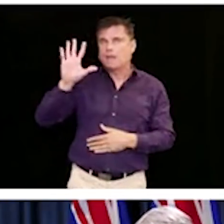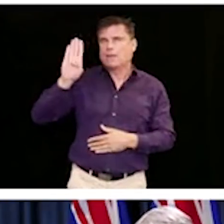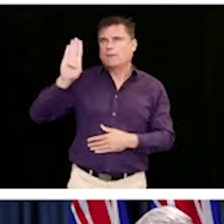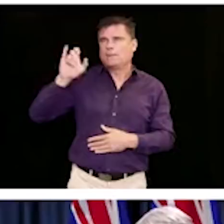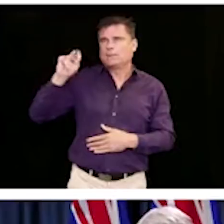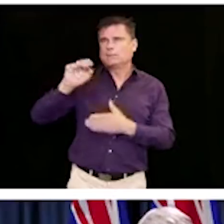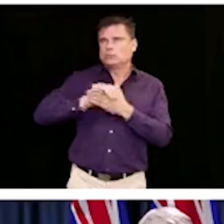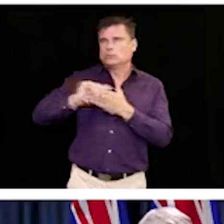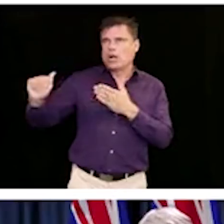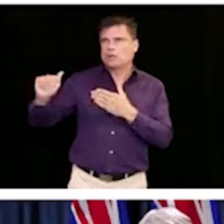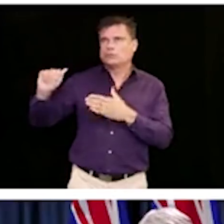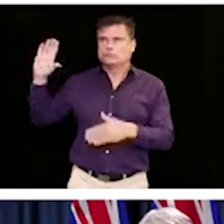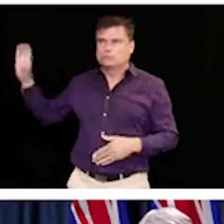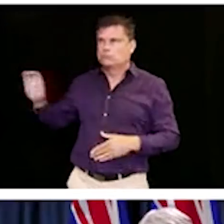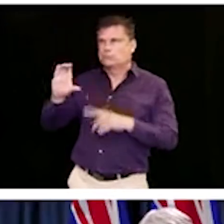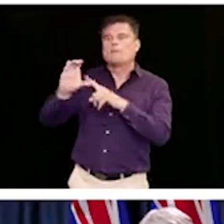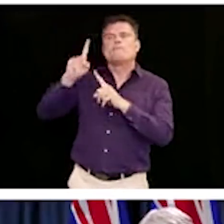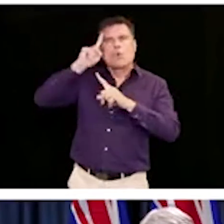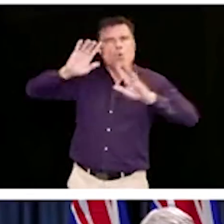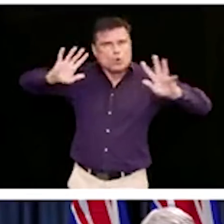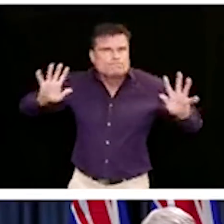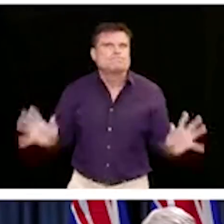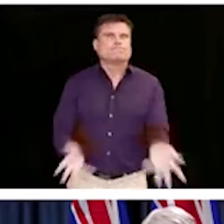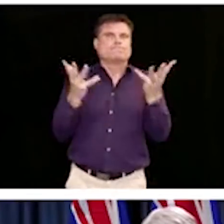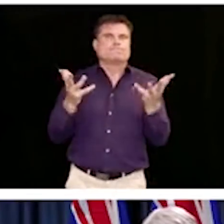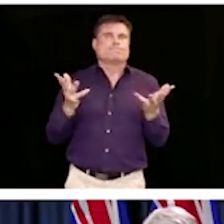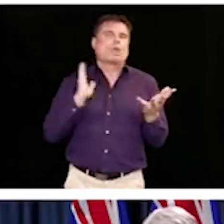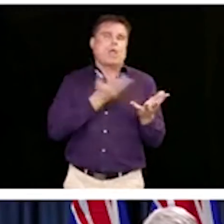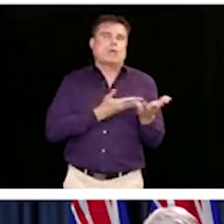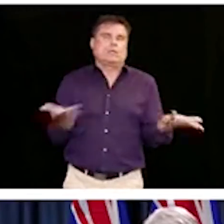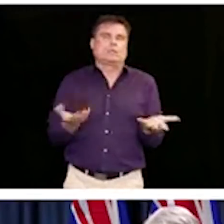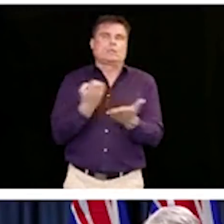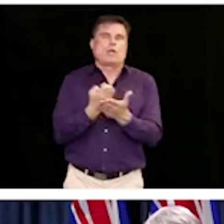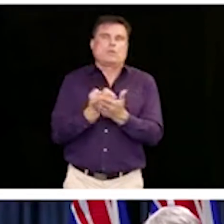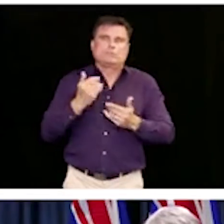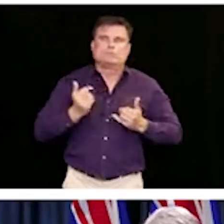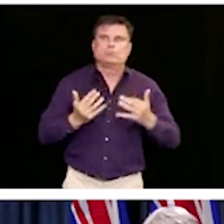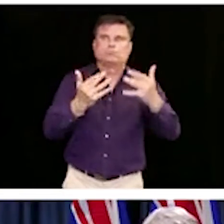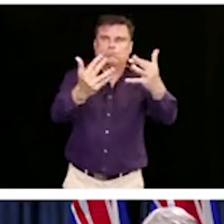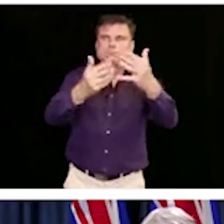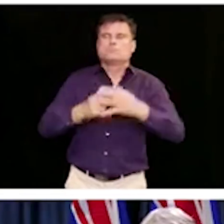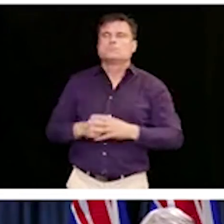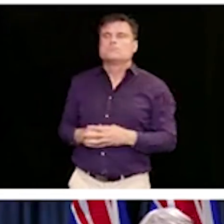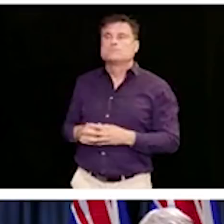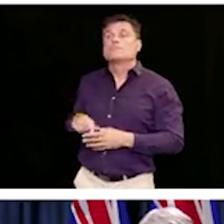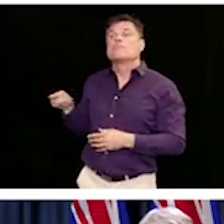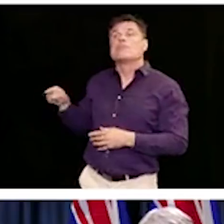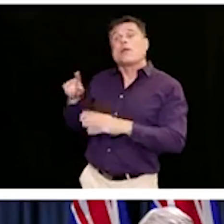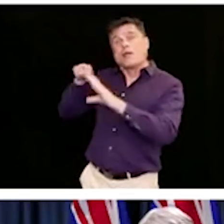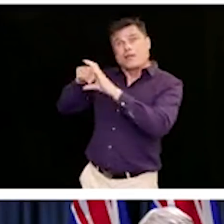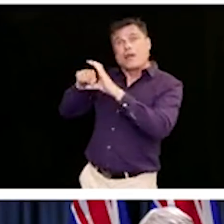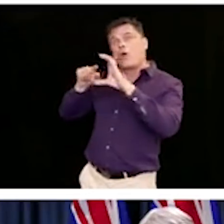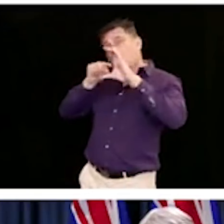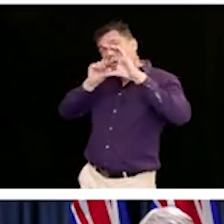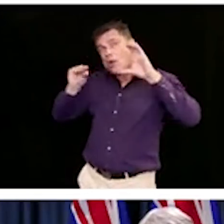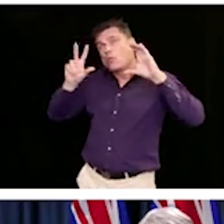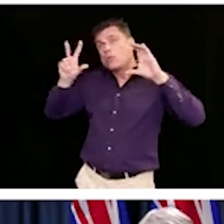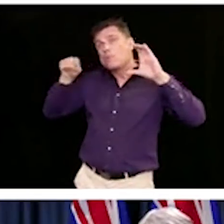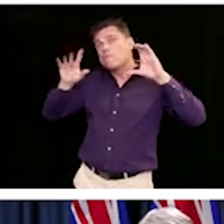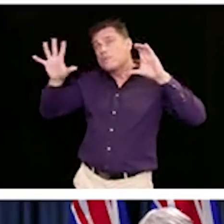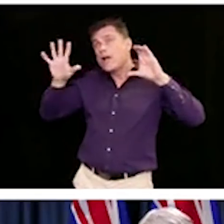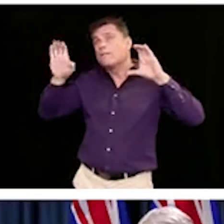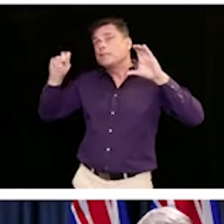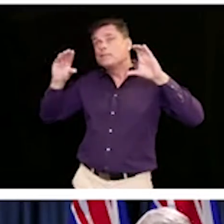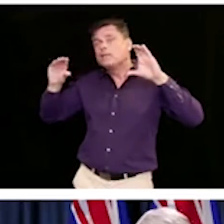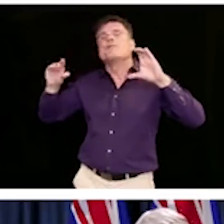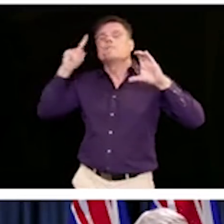in spending for a COVID-19 action plan. And this includes the notional allocations of $3.5 billion for critical